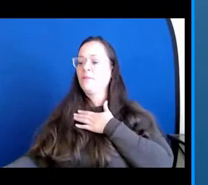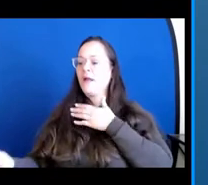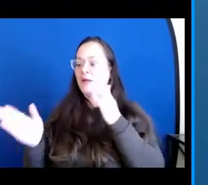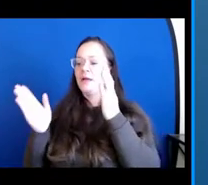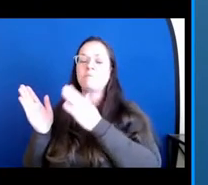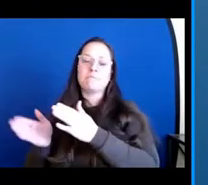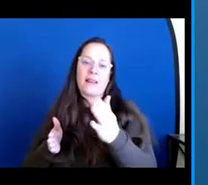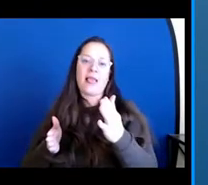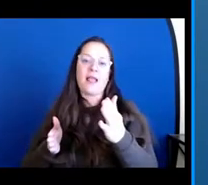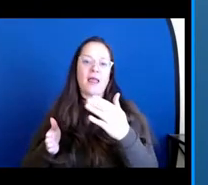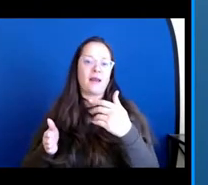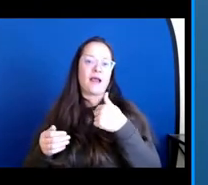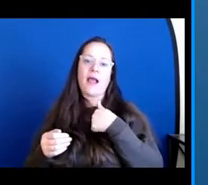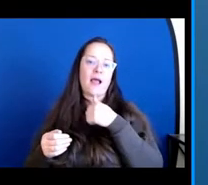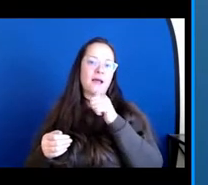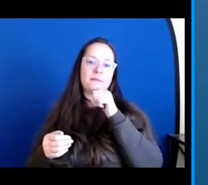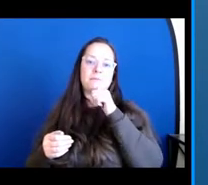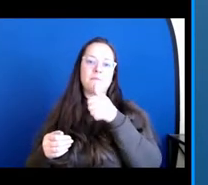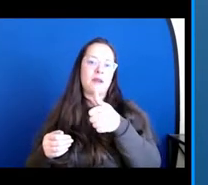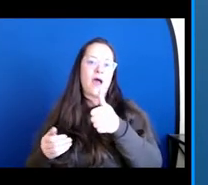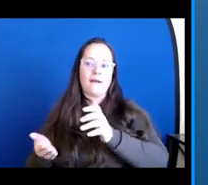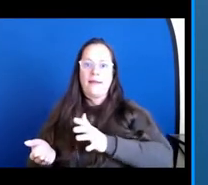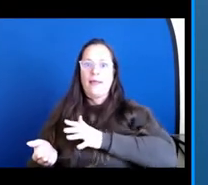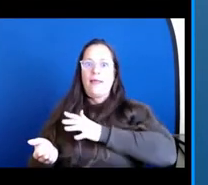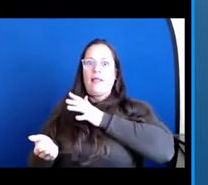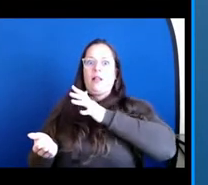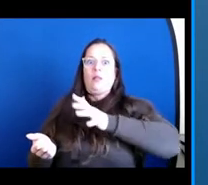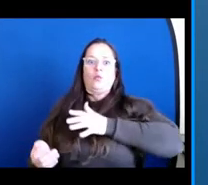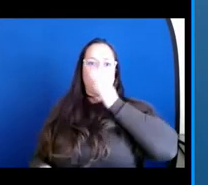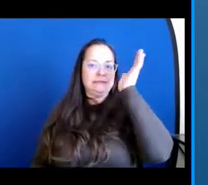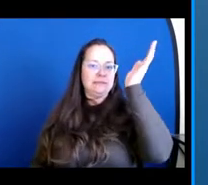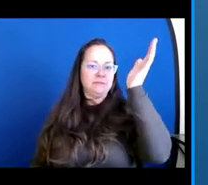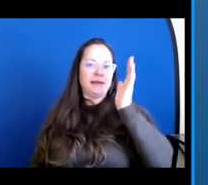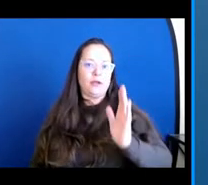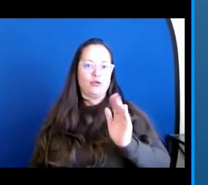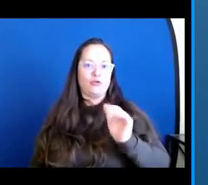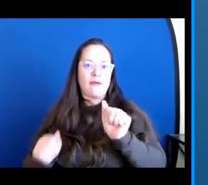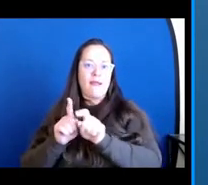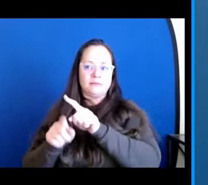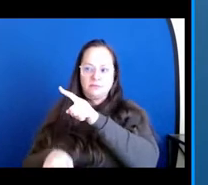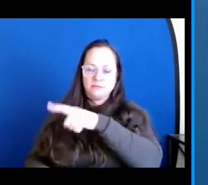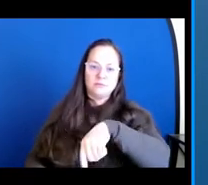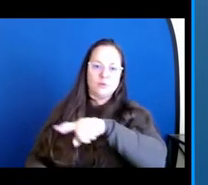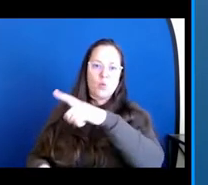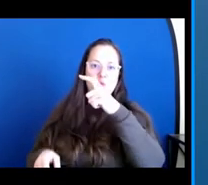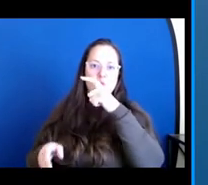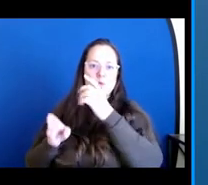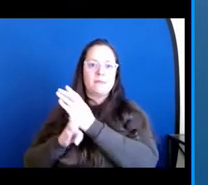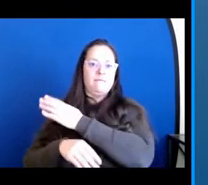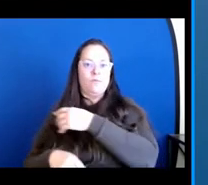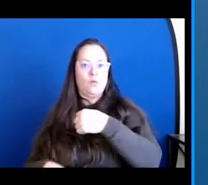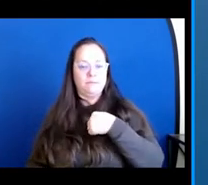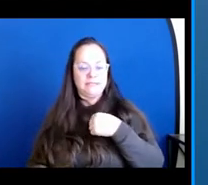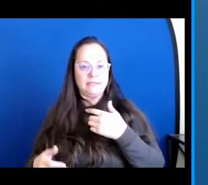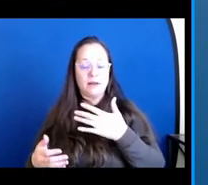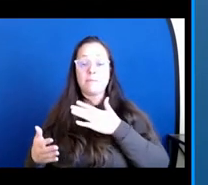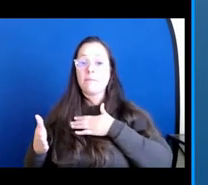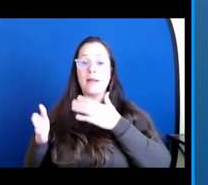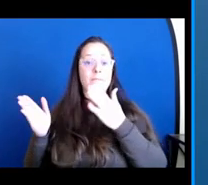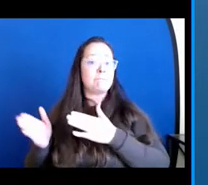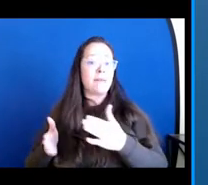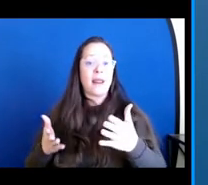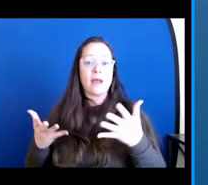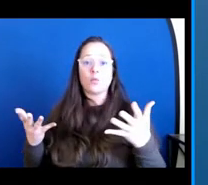because I am not as eloquent a speaker as some of the people who have gone before me was to